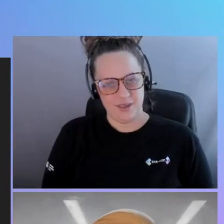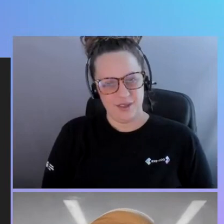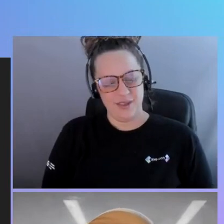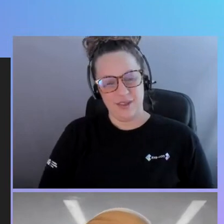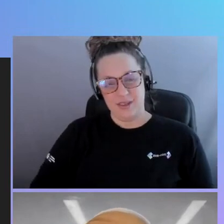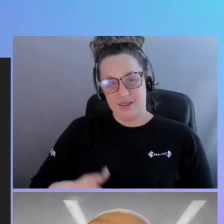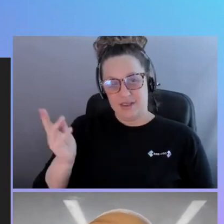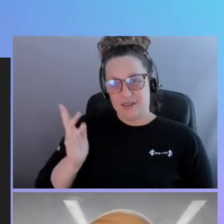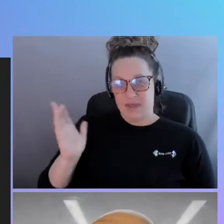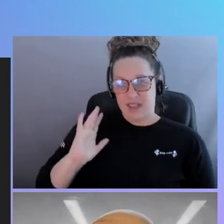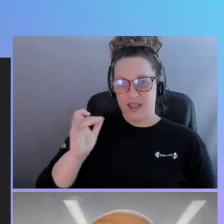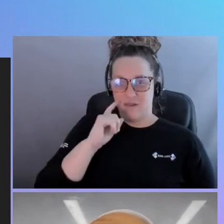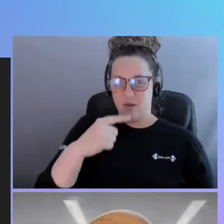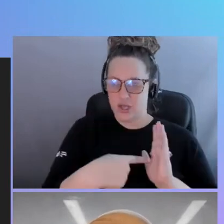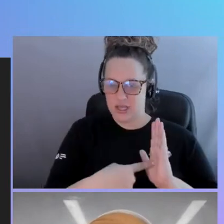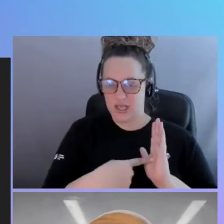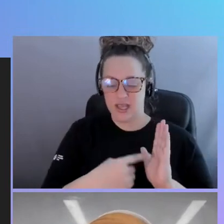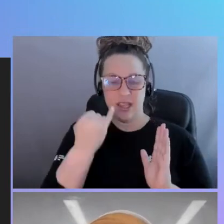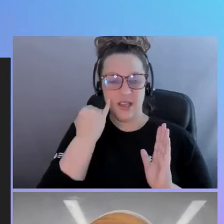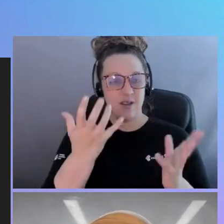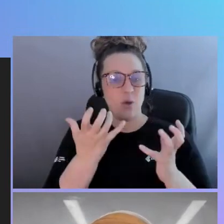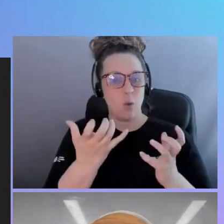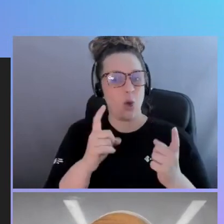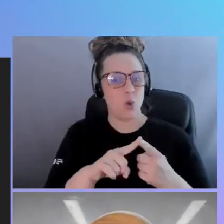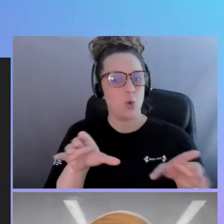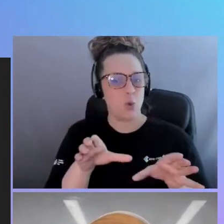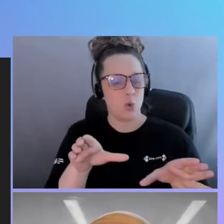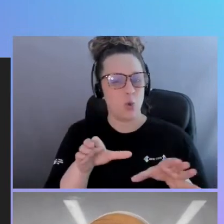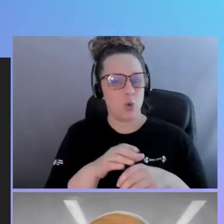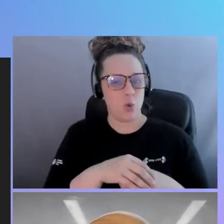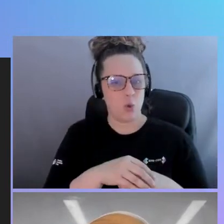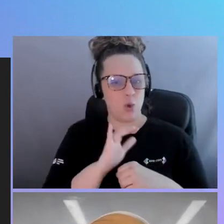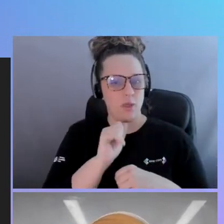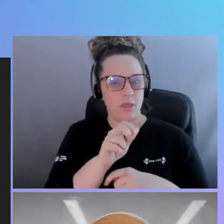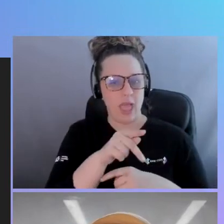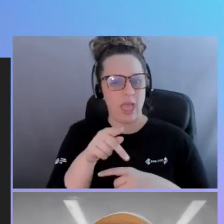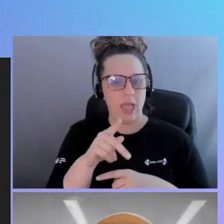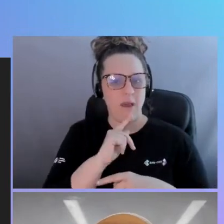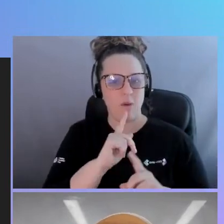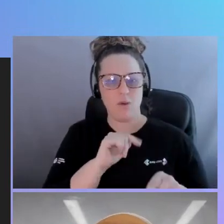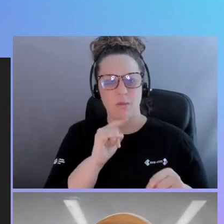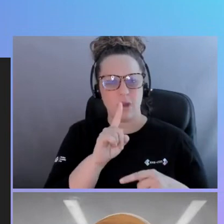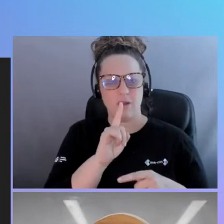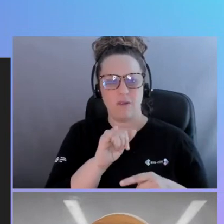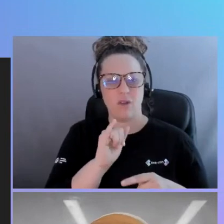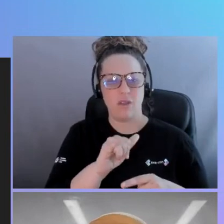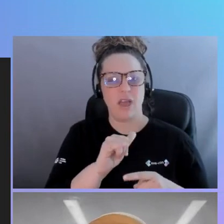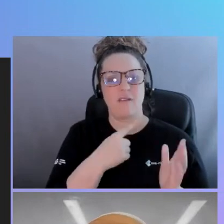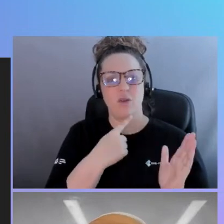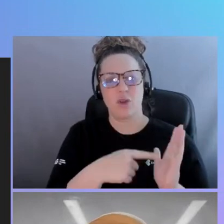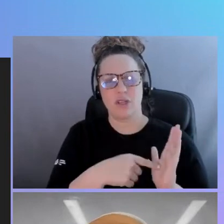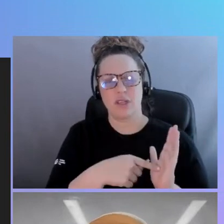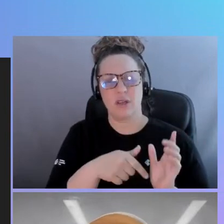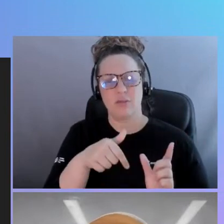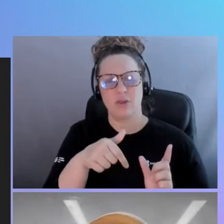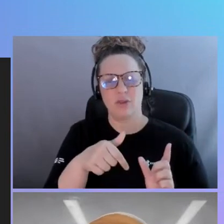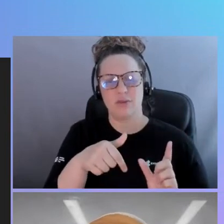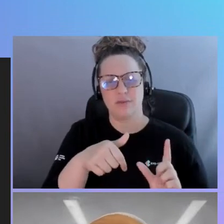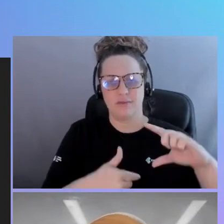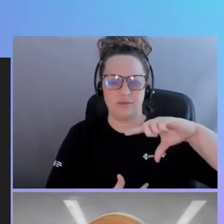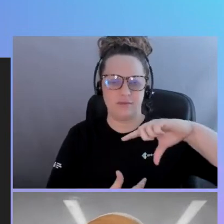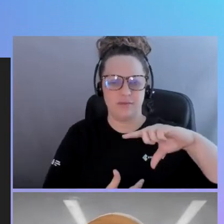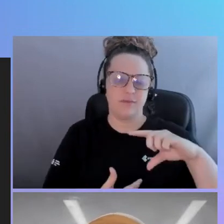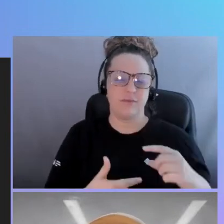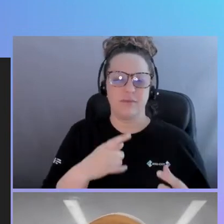Back then, for example, if you want to do an app that responded, for example, to rotation, you'd use something called auto-resizing